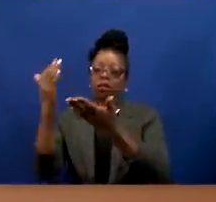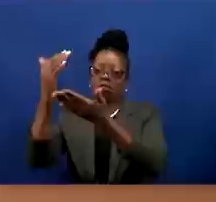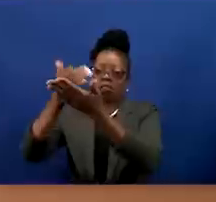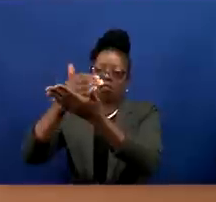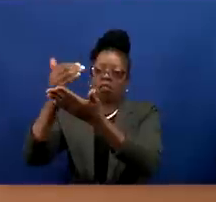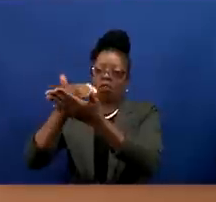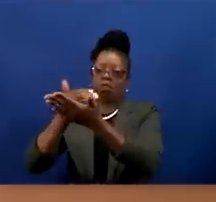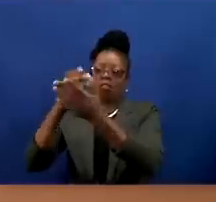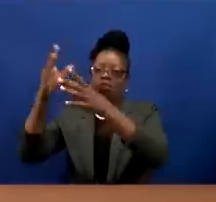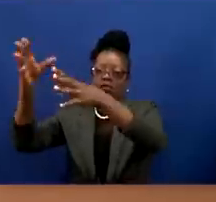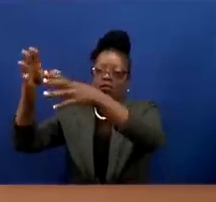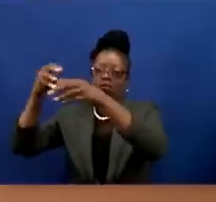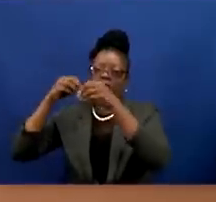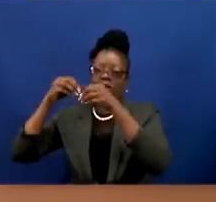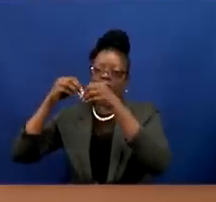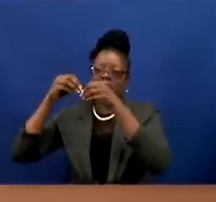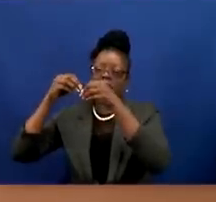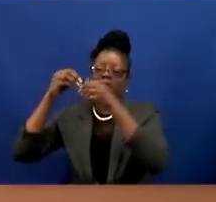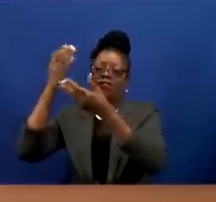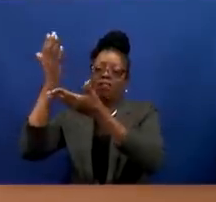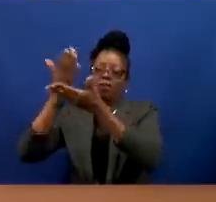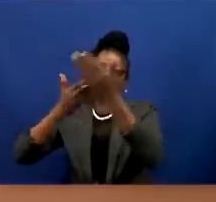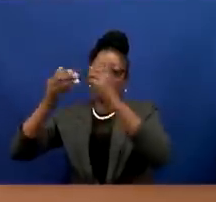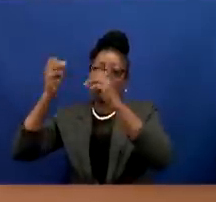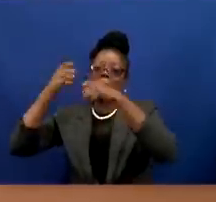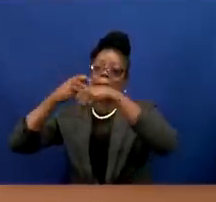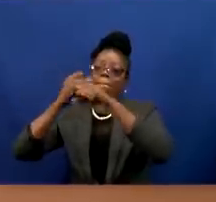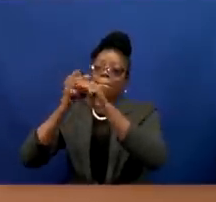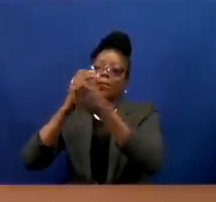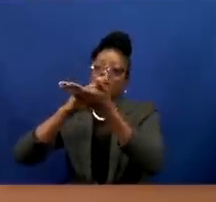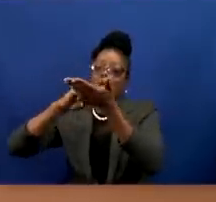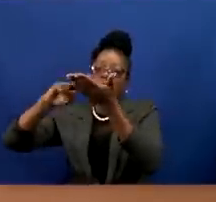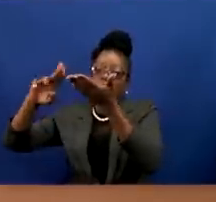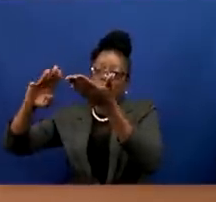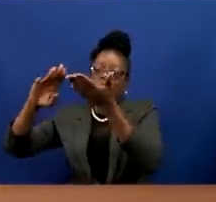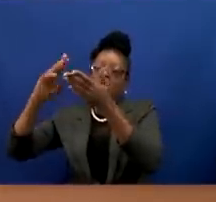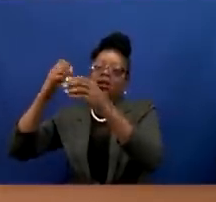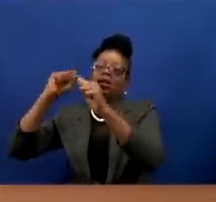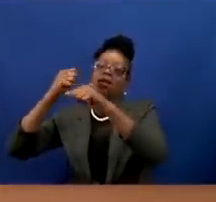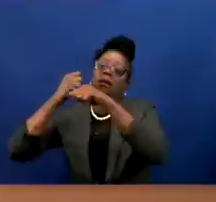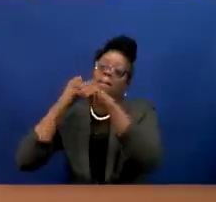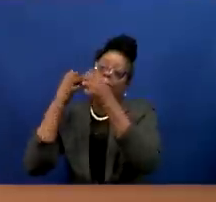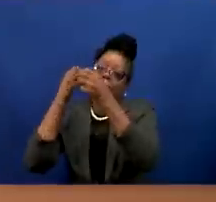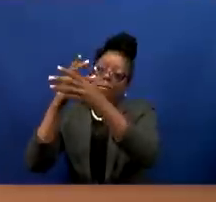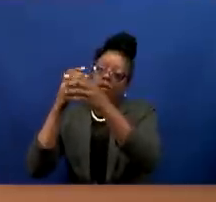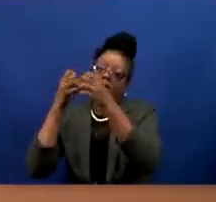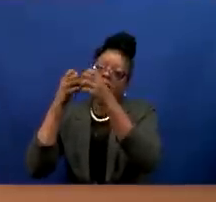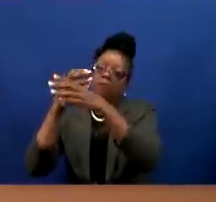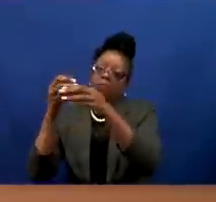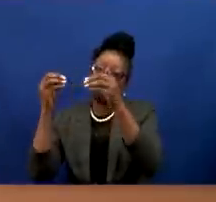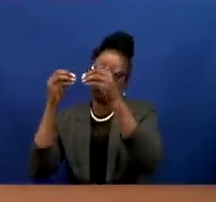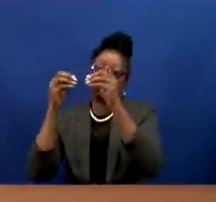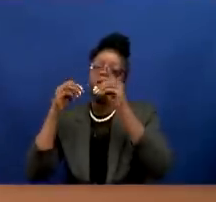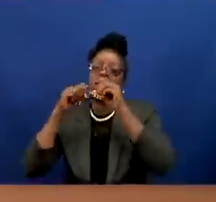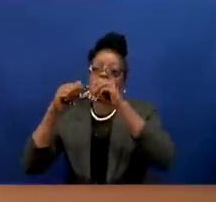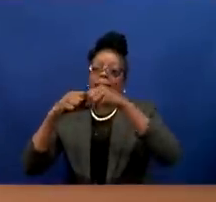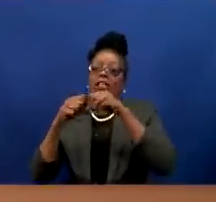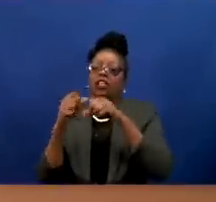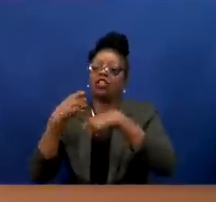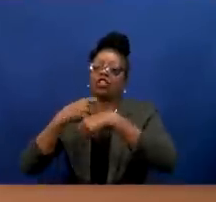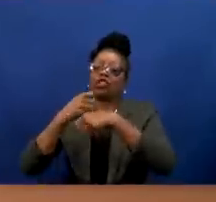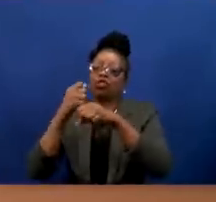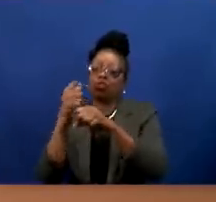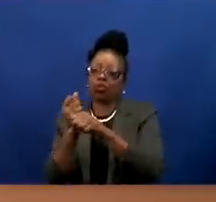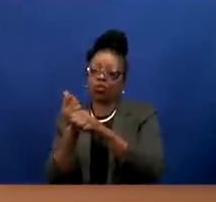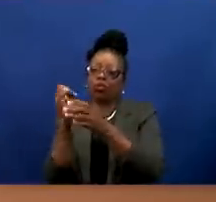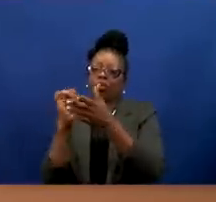gifts from our hands? Will you consecrate them? Will you multiply them that they might be expanded to ensure that the kingdom of God is